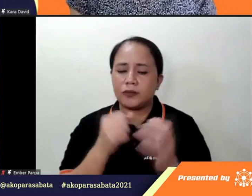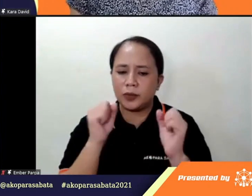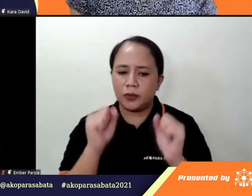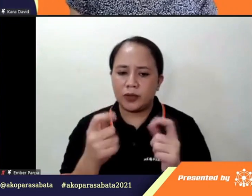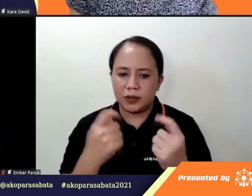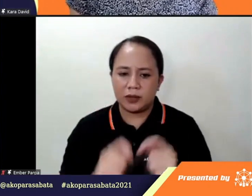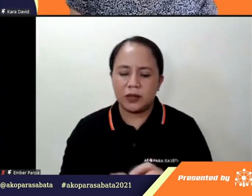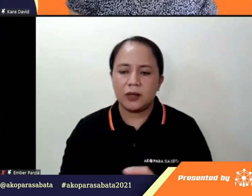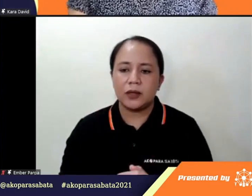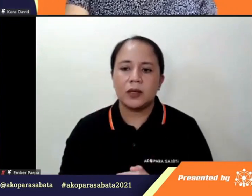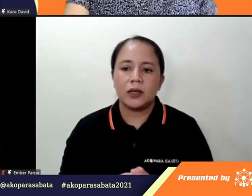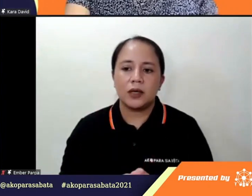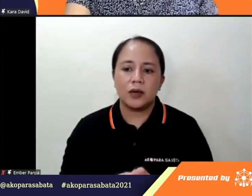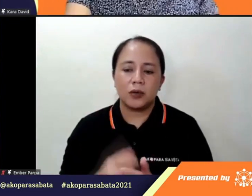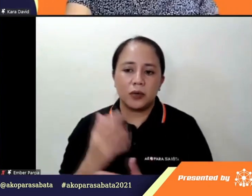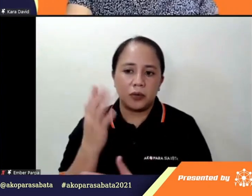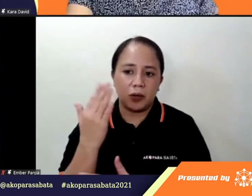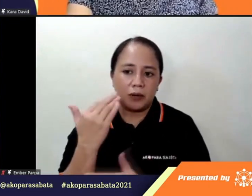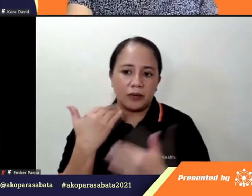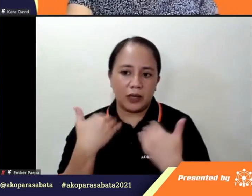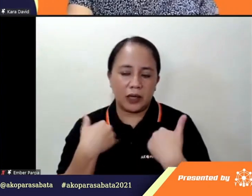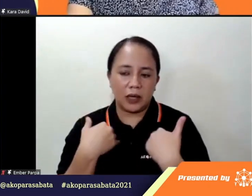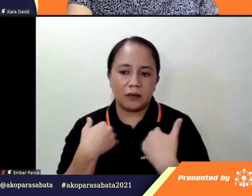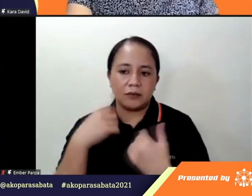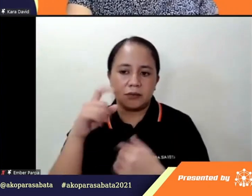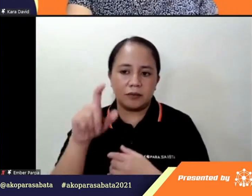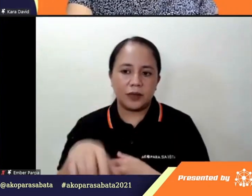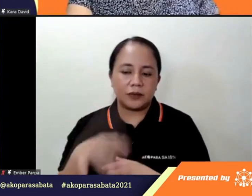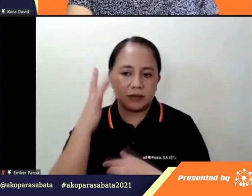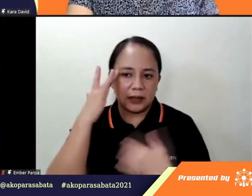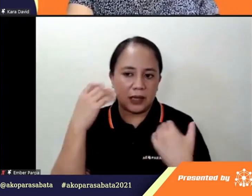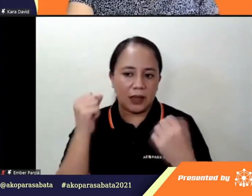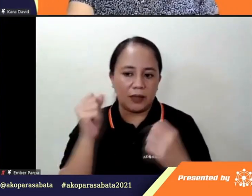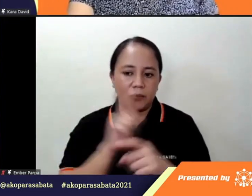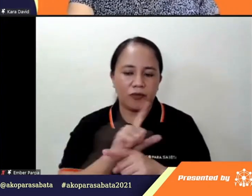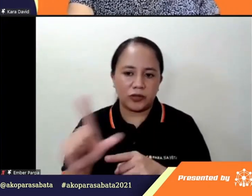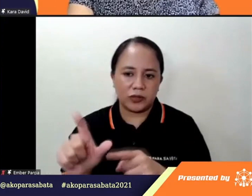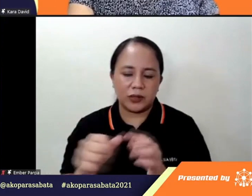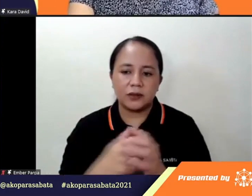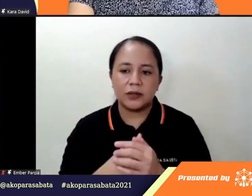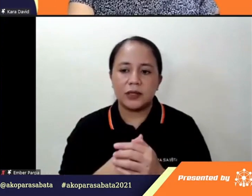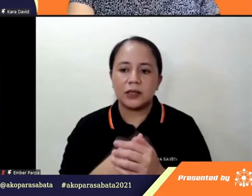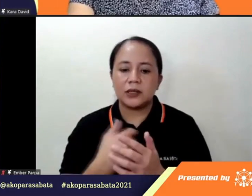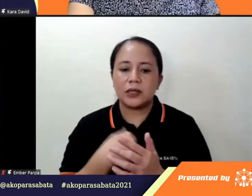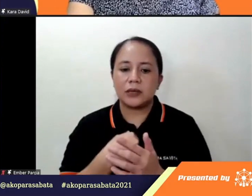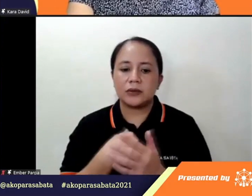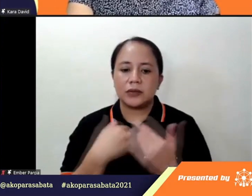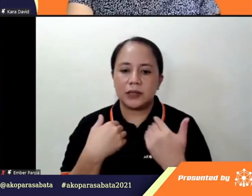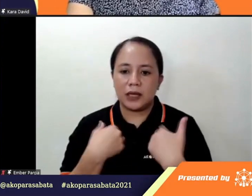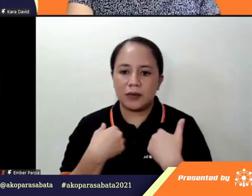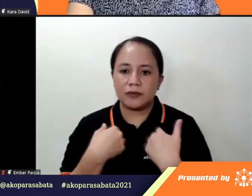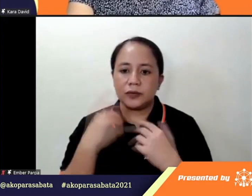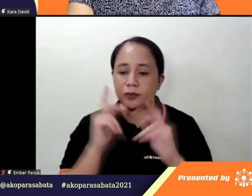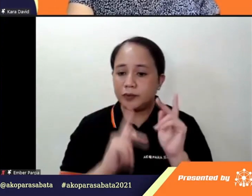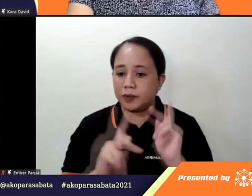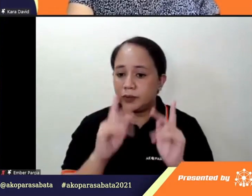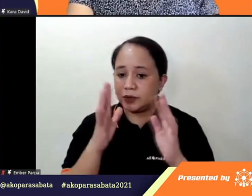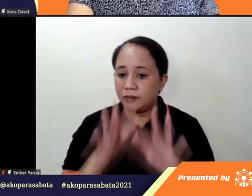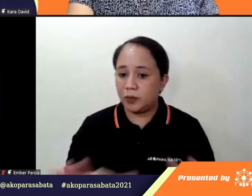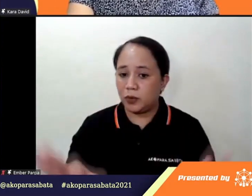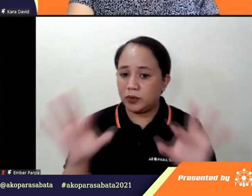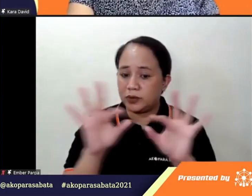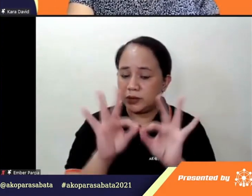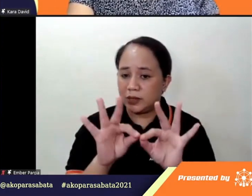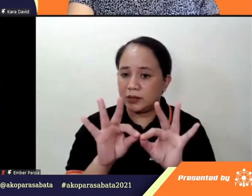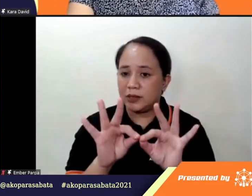it doesn't necessarily always have to be a mental health professional, but reaching out to people is important, diba?